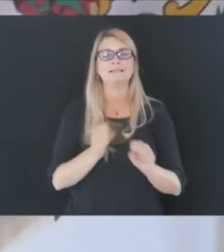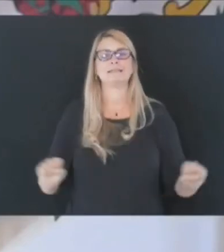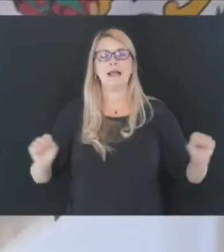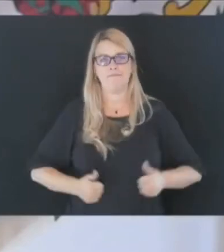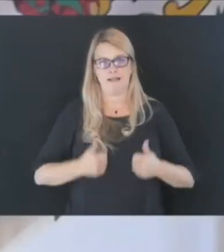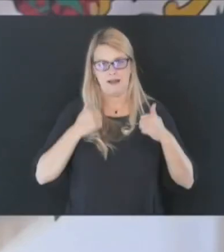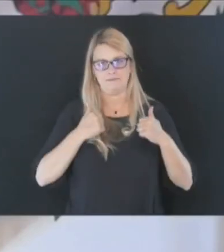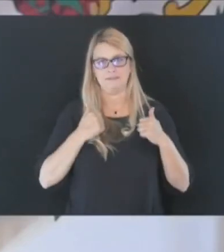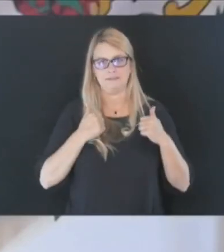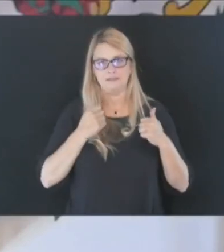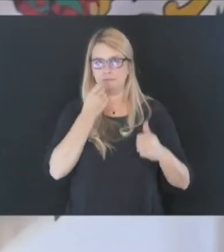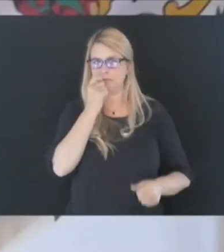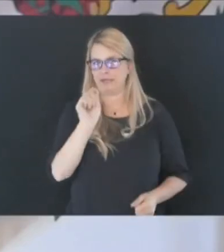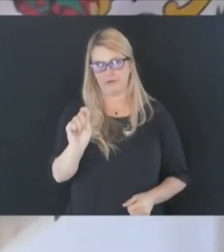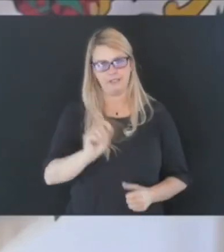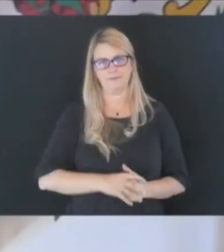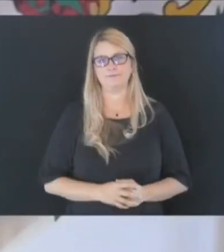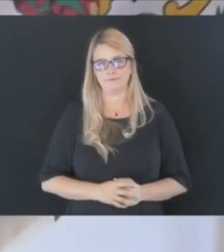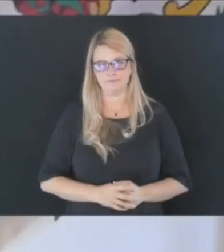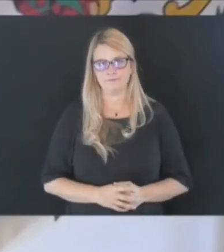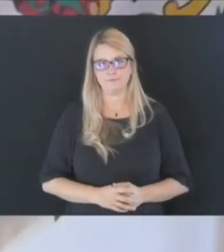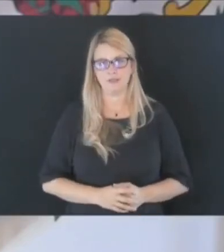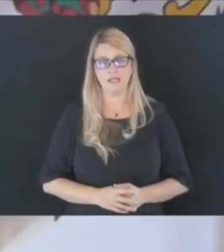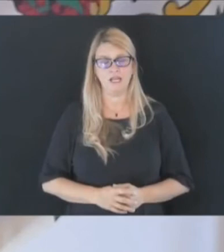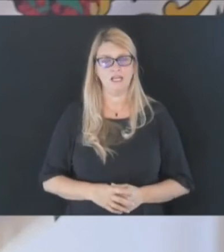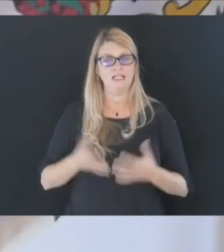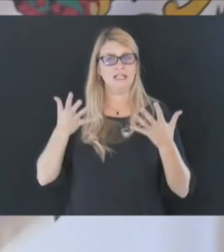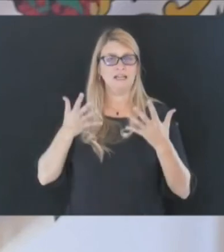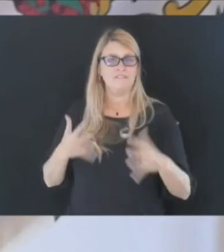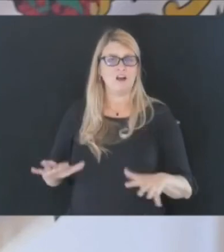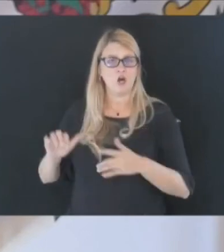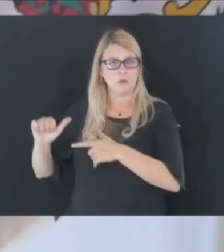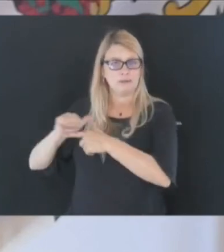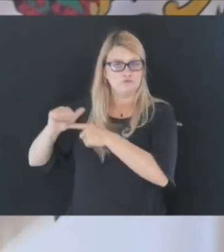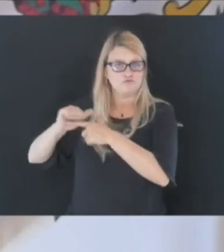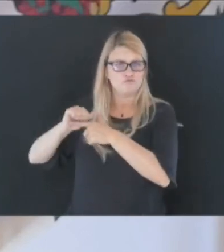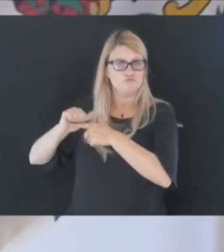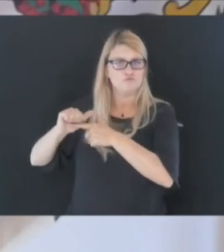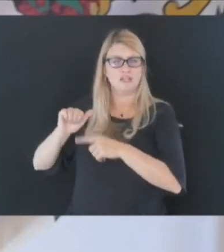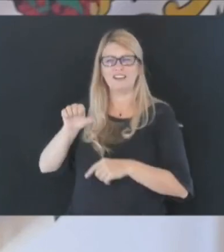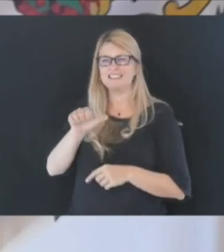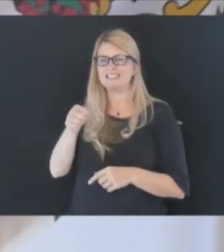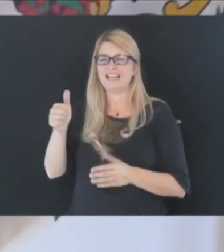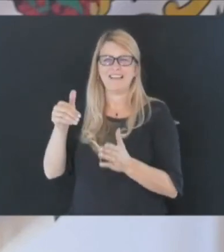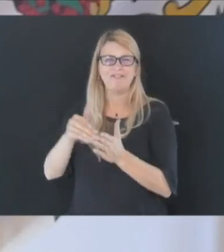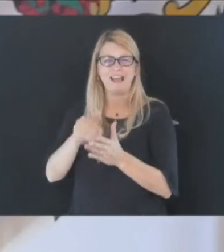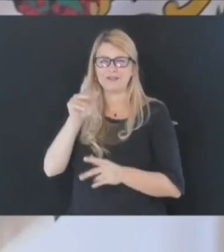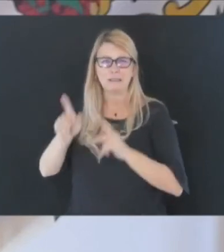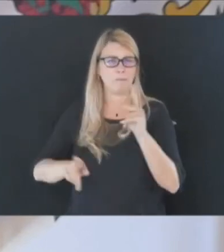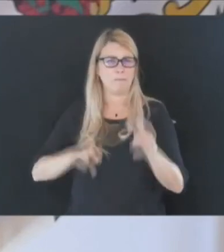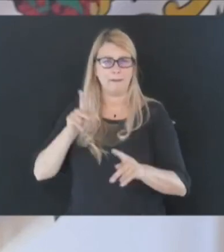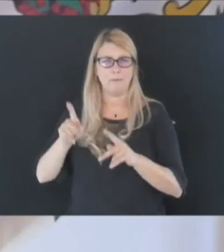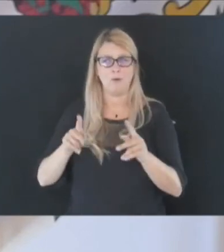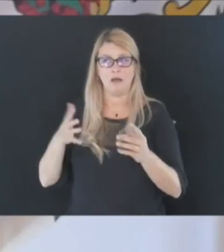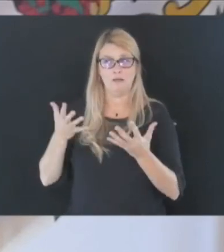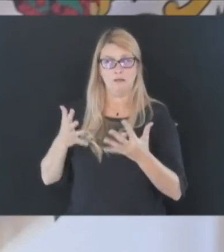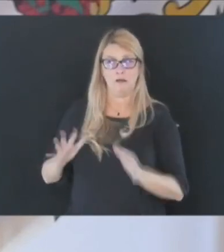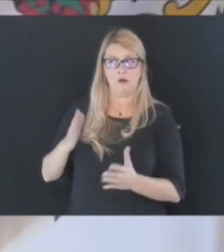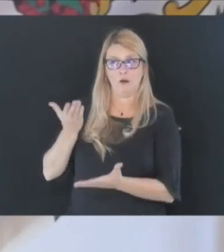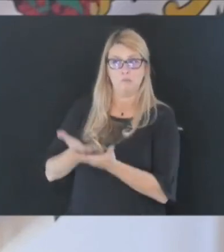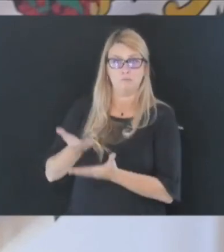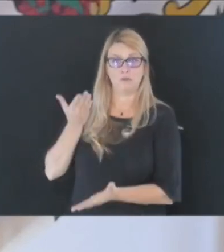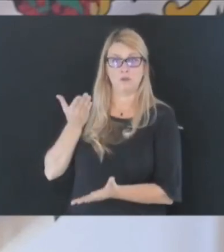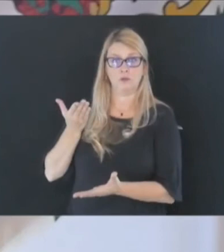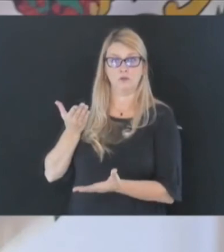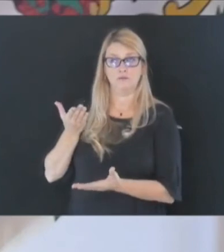no question. Clinical trials with tens of thousands of people have demonstrated that the vaccination